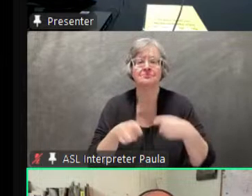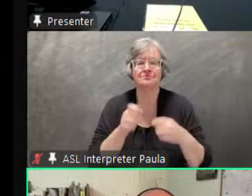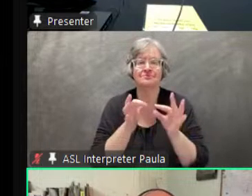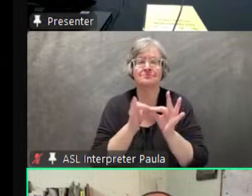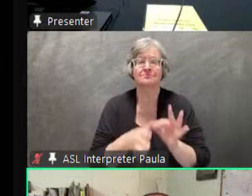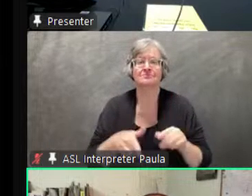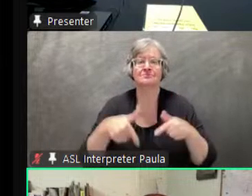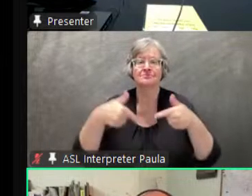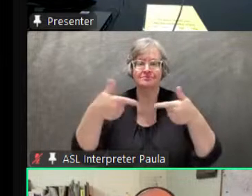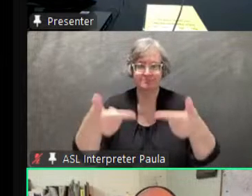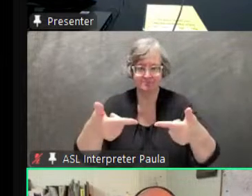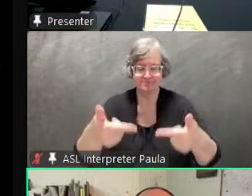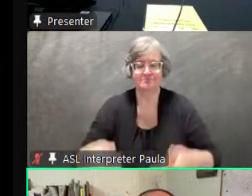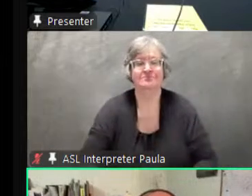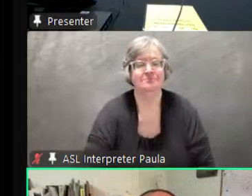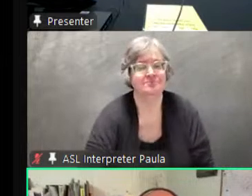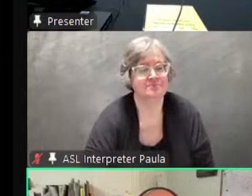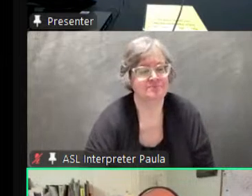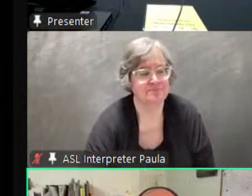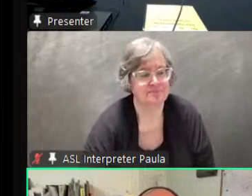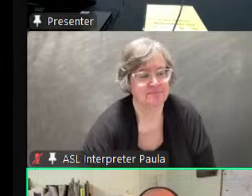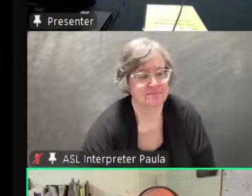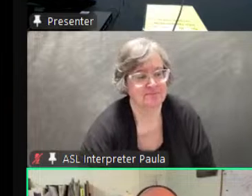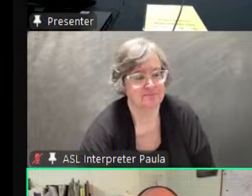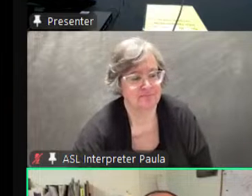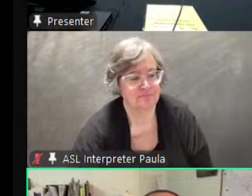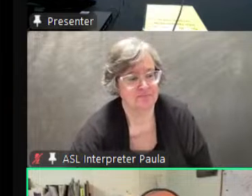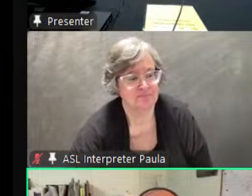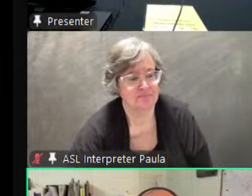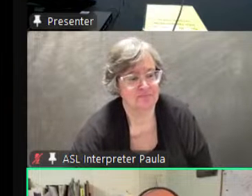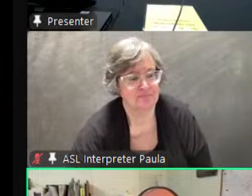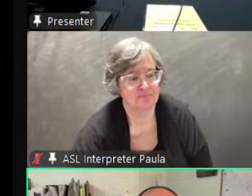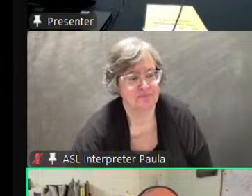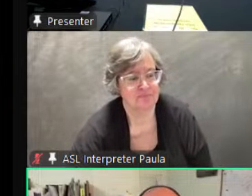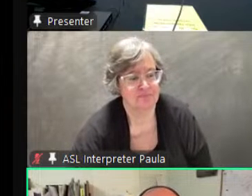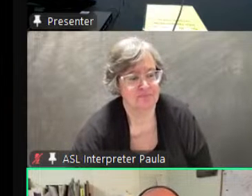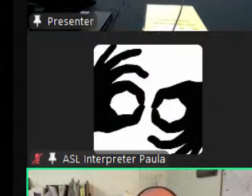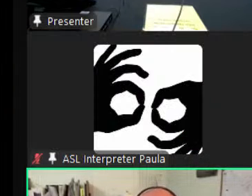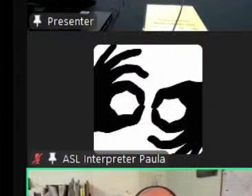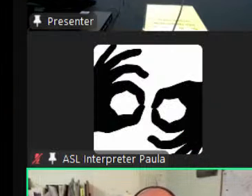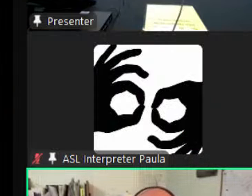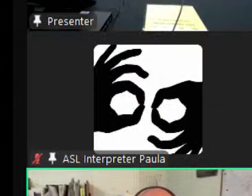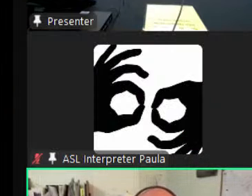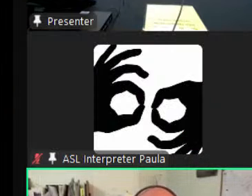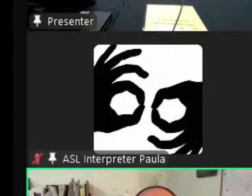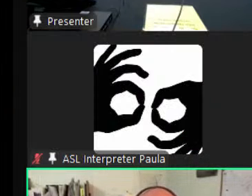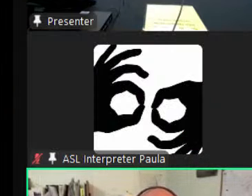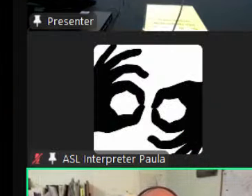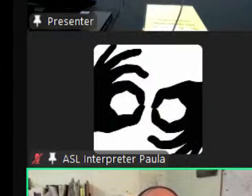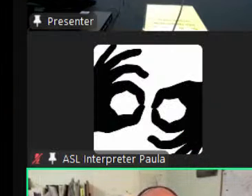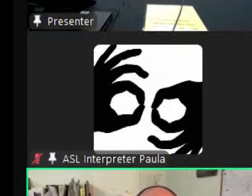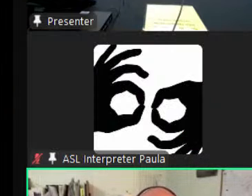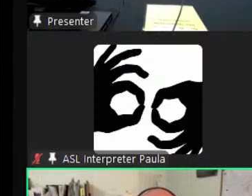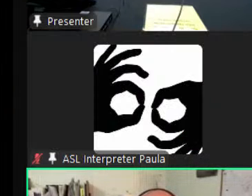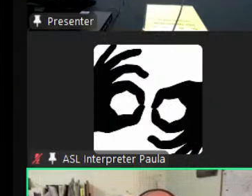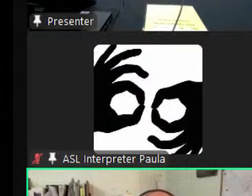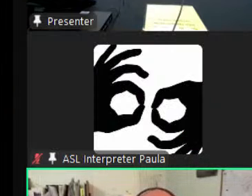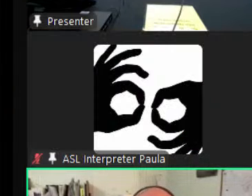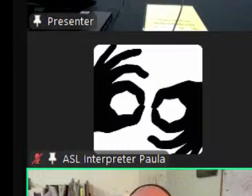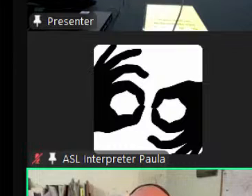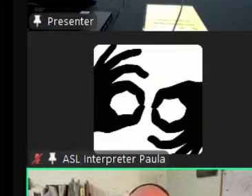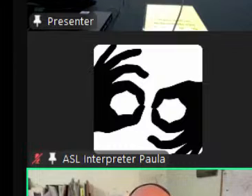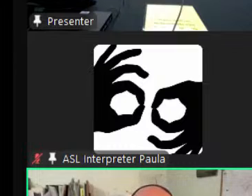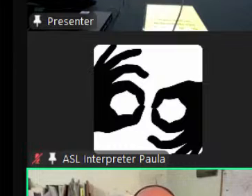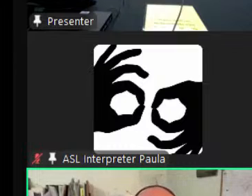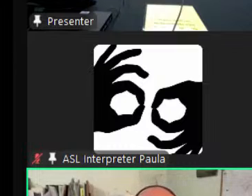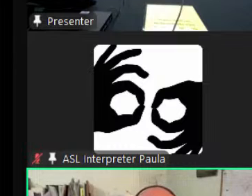the measure, if that continues to be the measure and you don't have any more resources to run more service, you